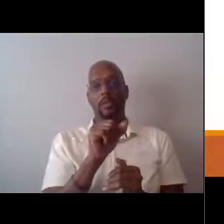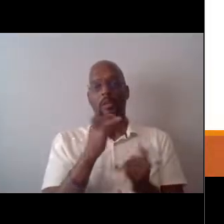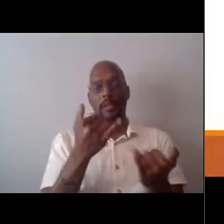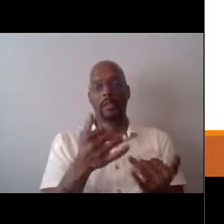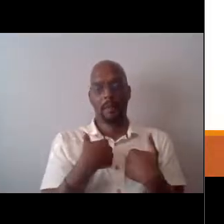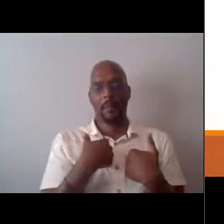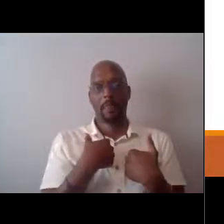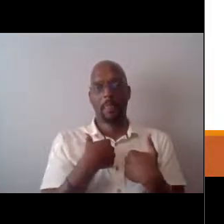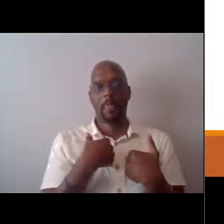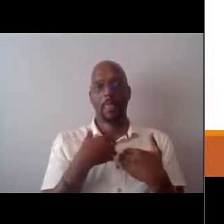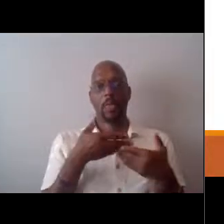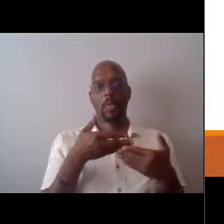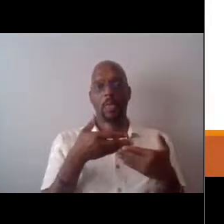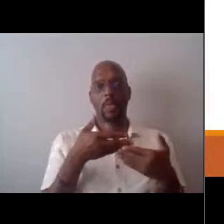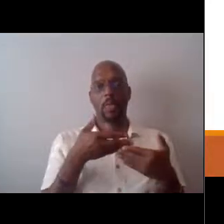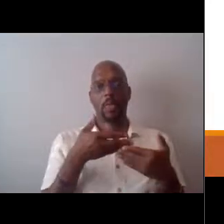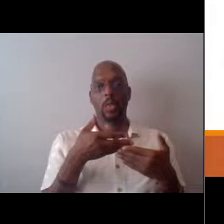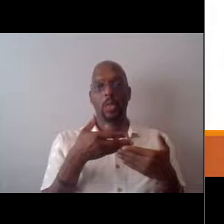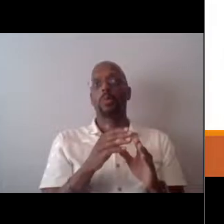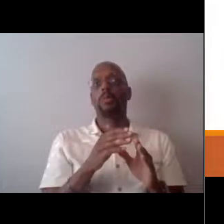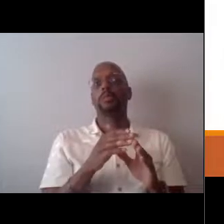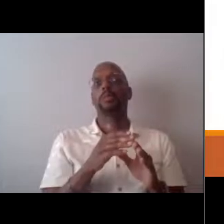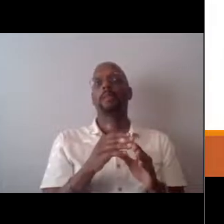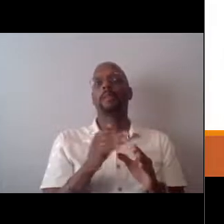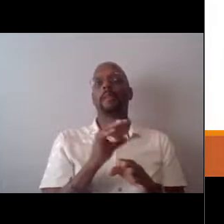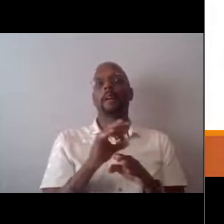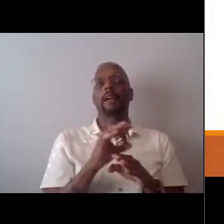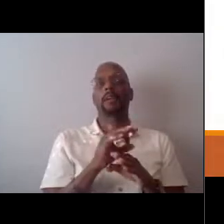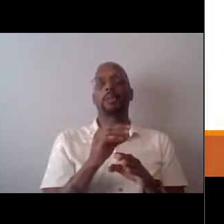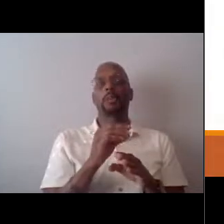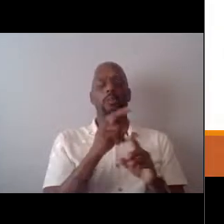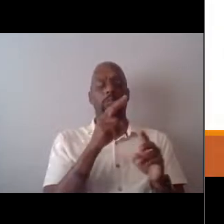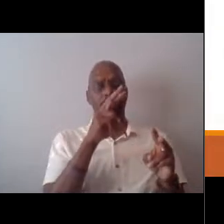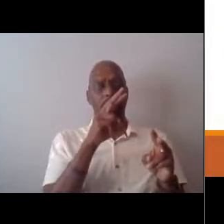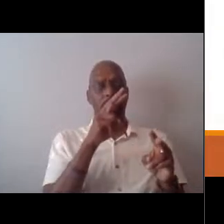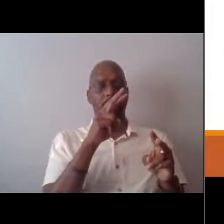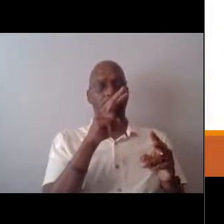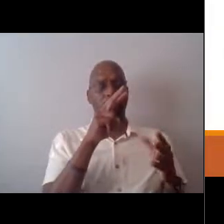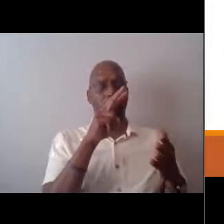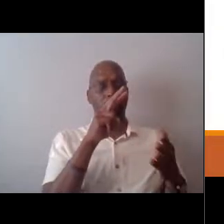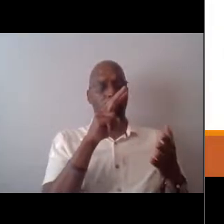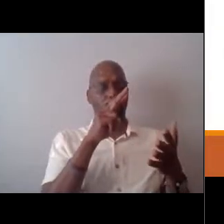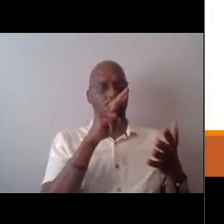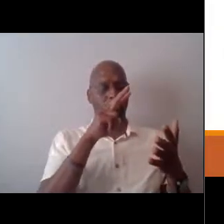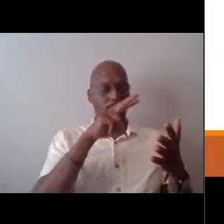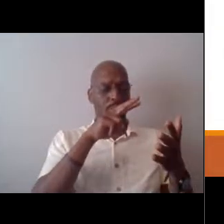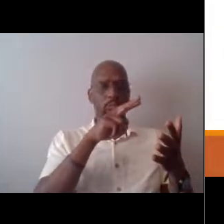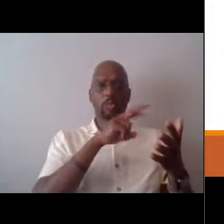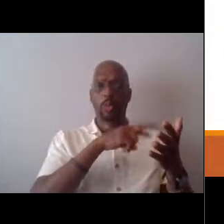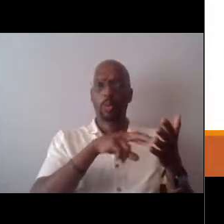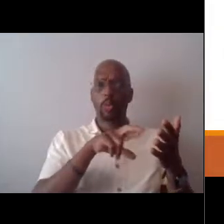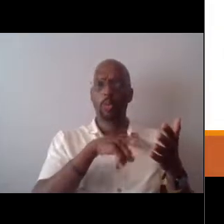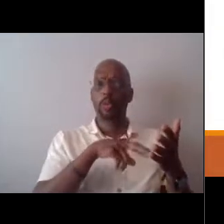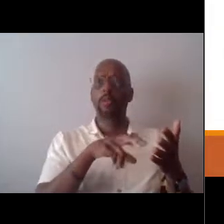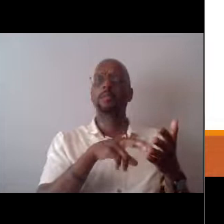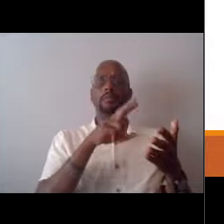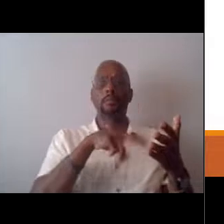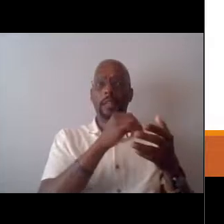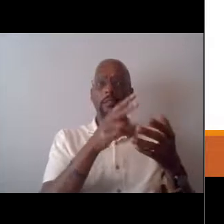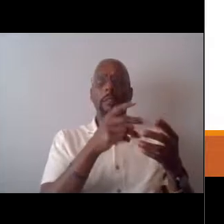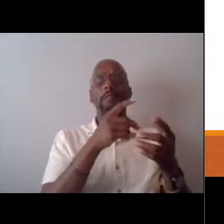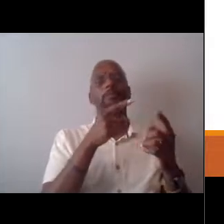we are operationalizing this is we are taking a look at the ratio of multimodal access to destinations,